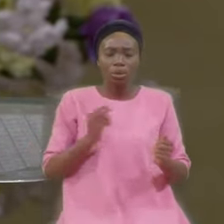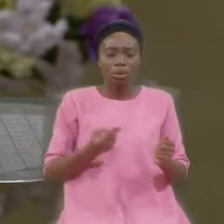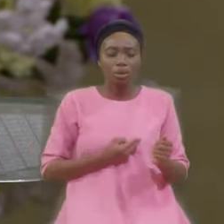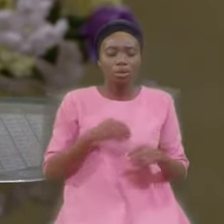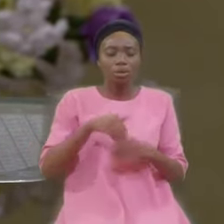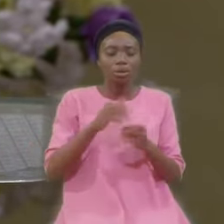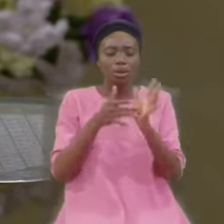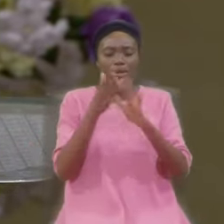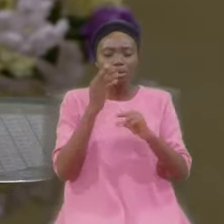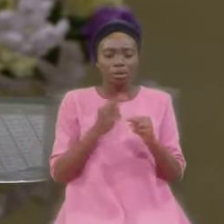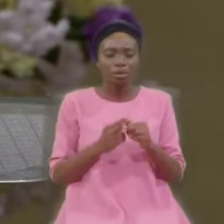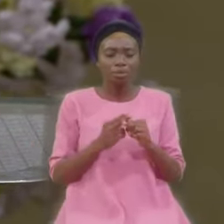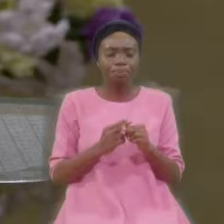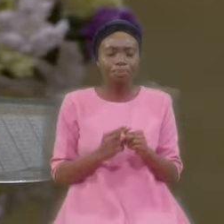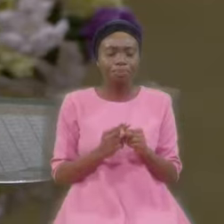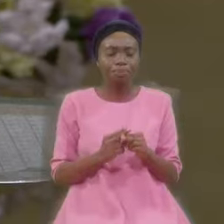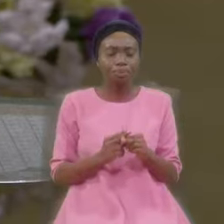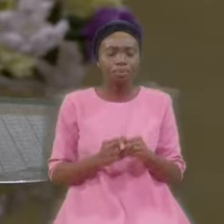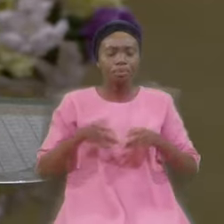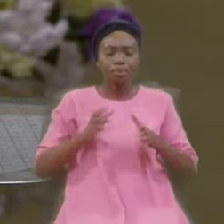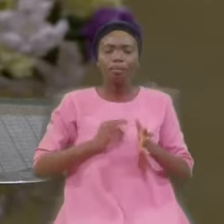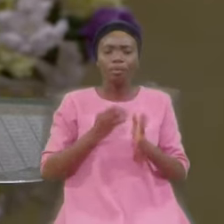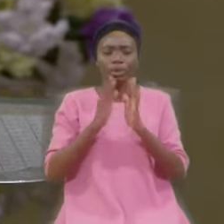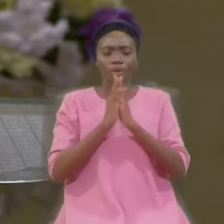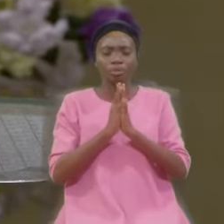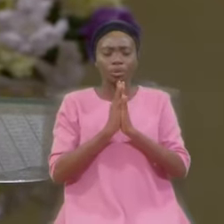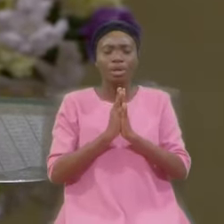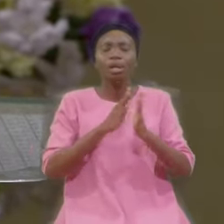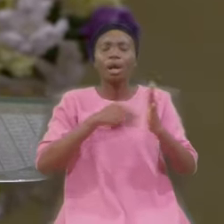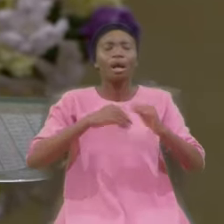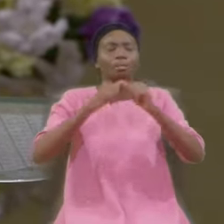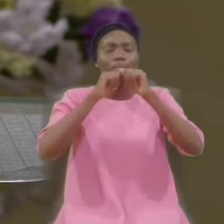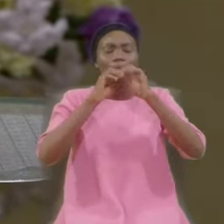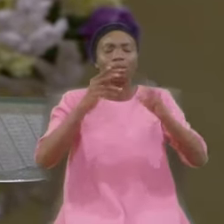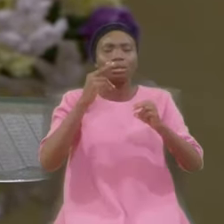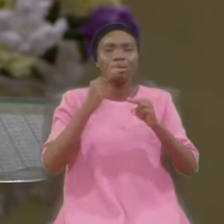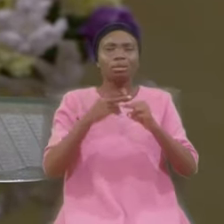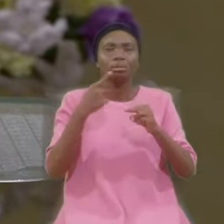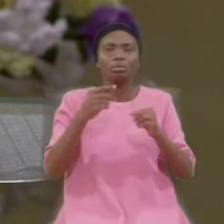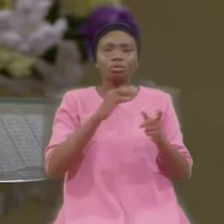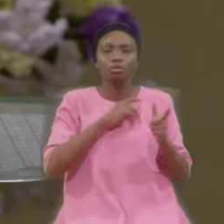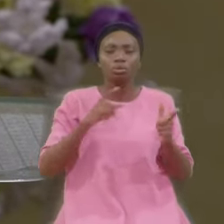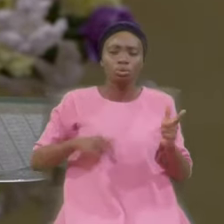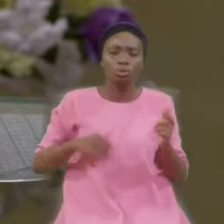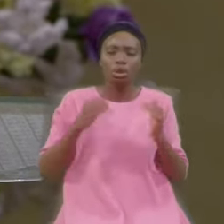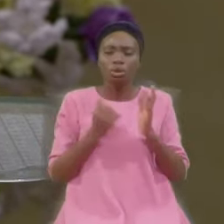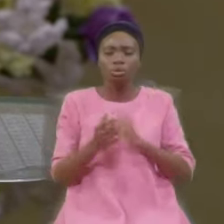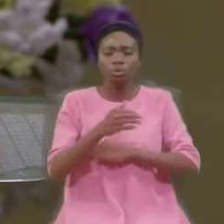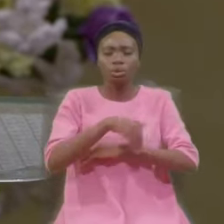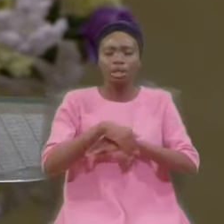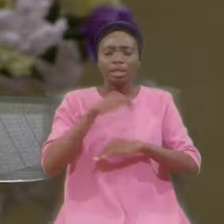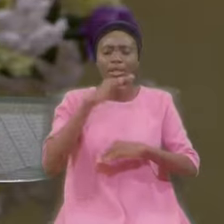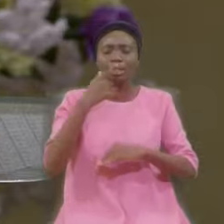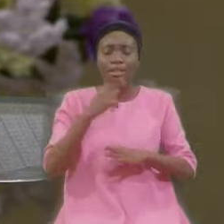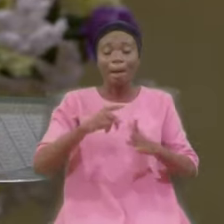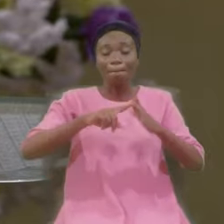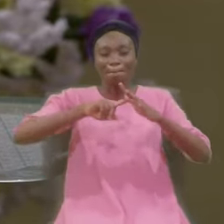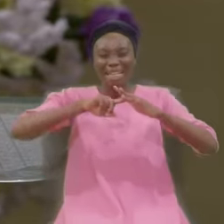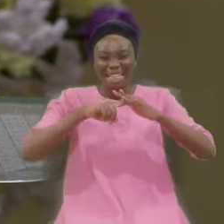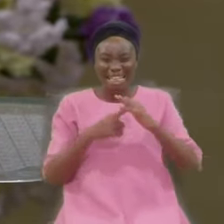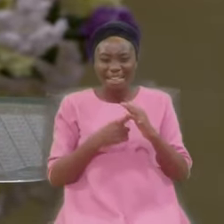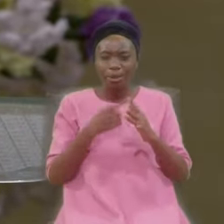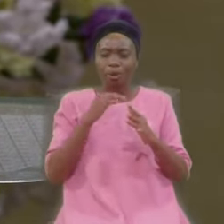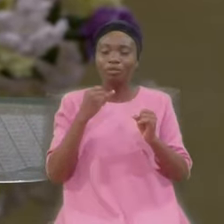name. Why not open your mouth and begin to bless the name of the Lord? Tonight is the beginning of the end of